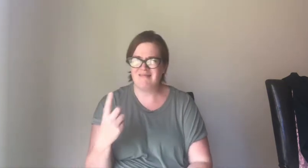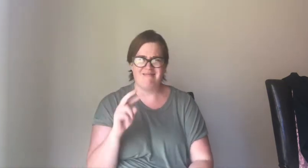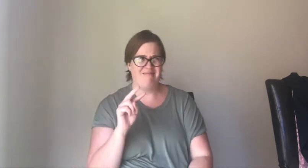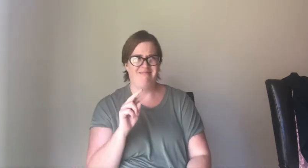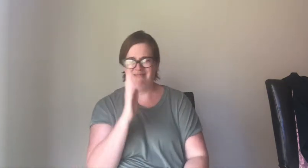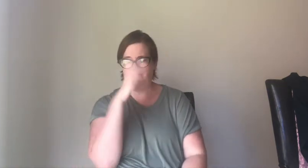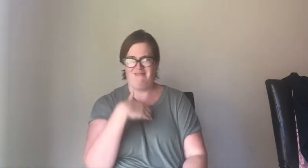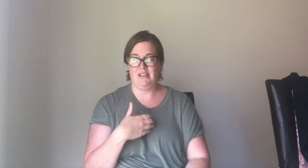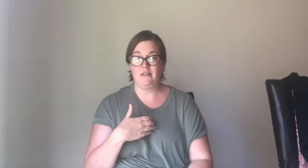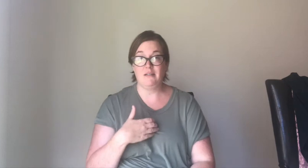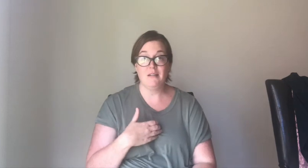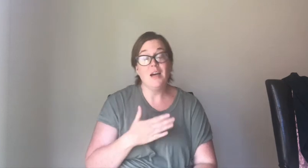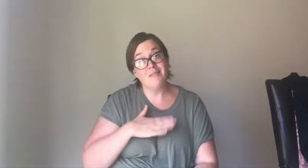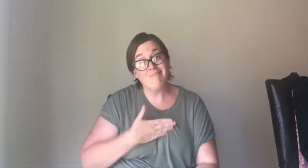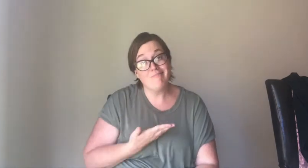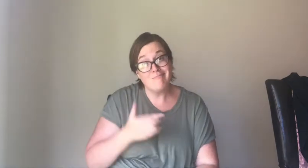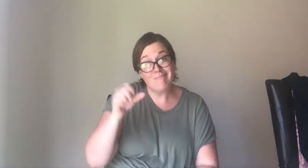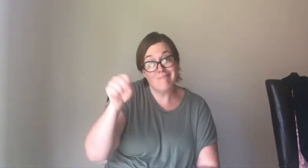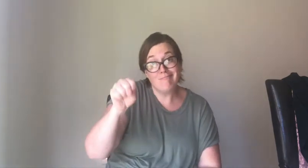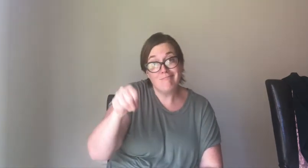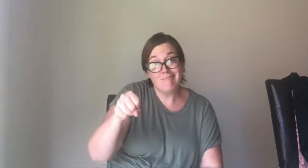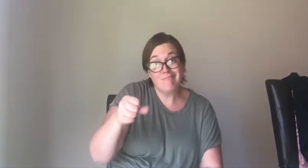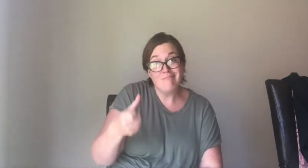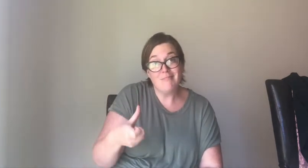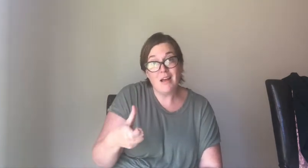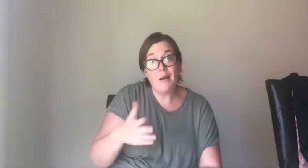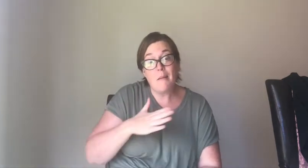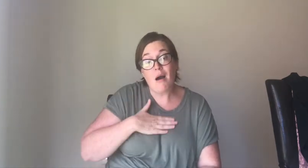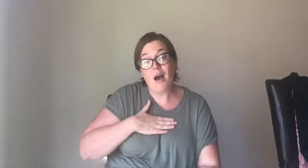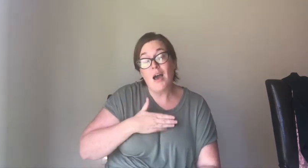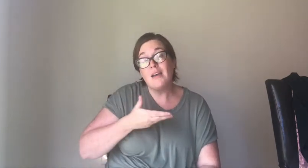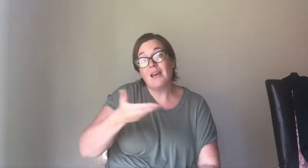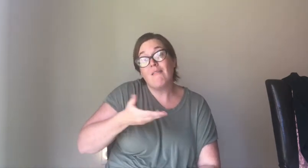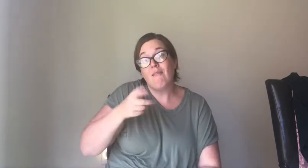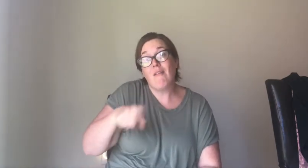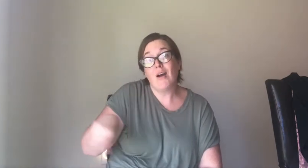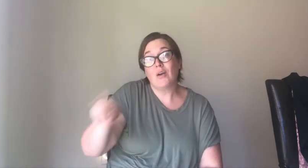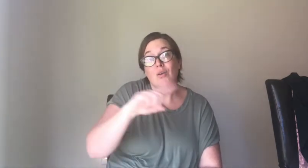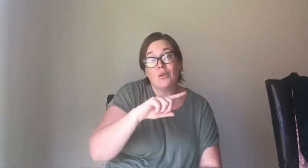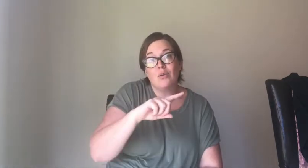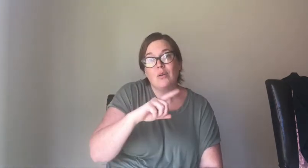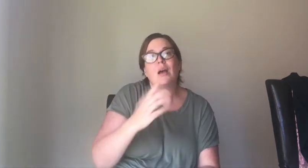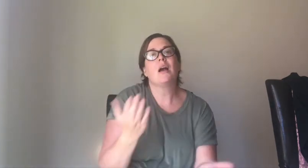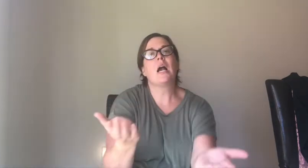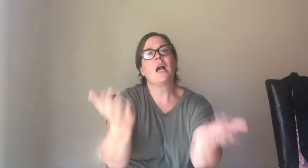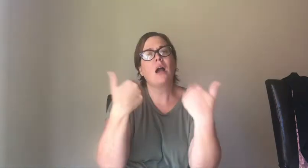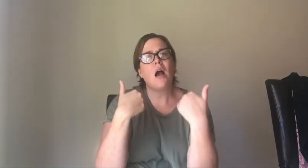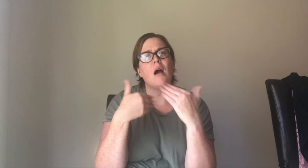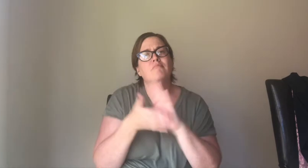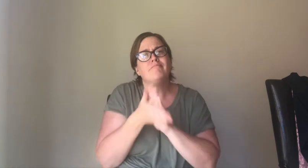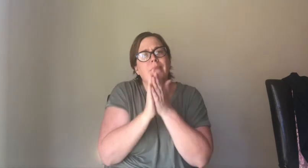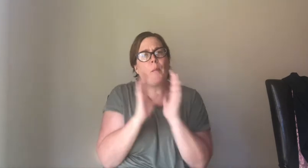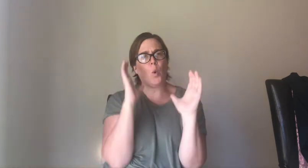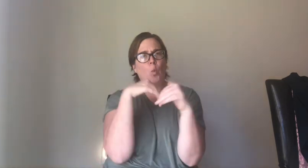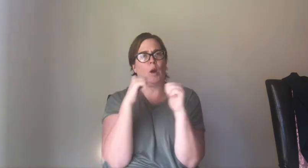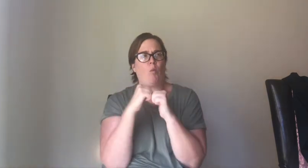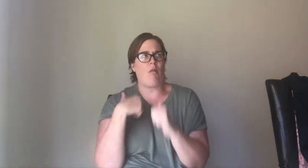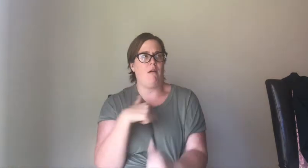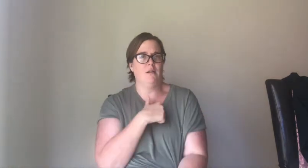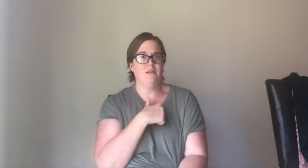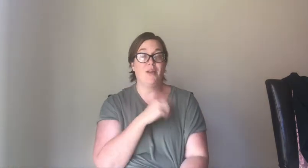just is. It's weird. Why would you do that? When we go down on a perfectly sunny summer day in West